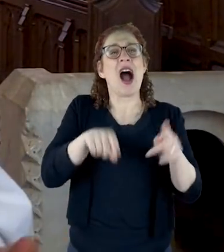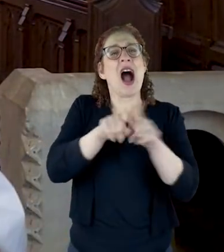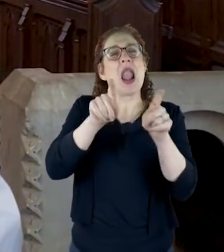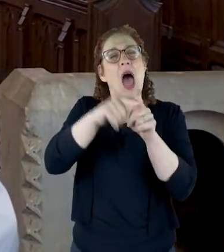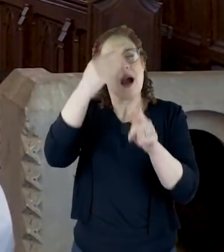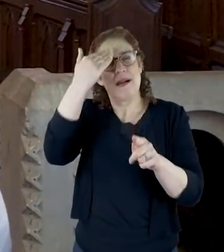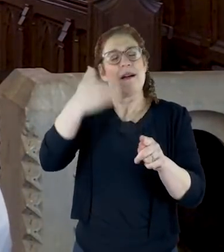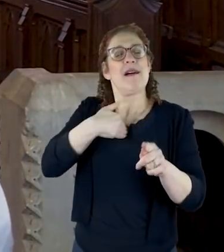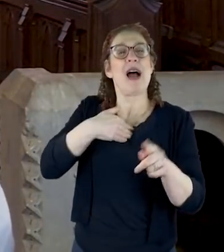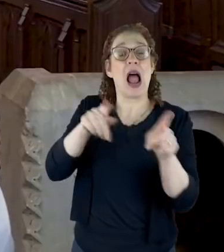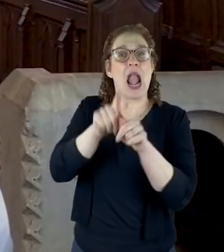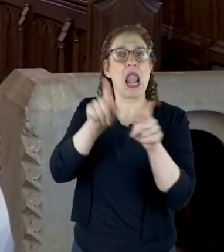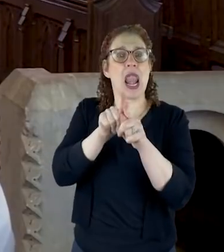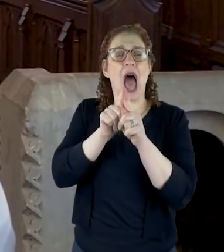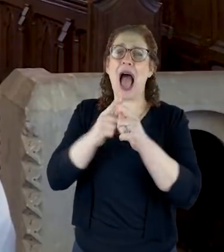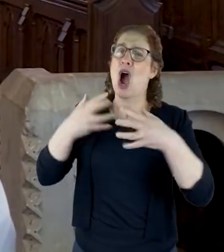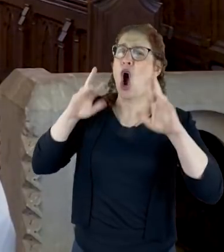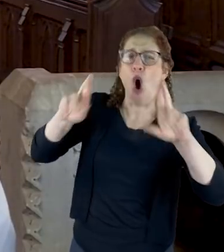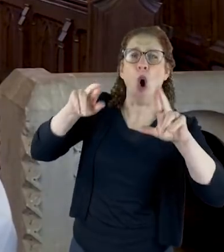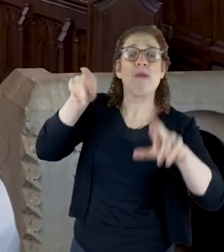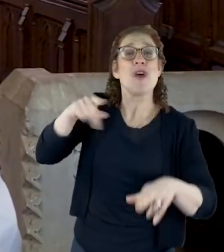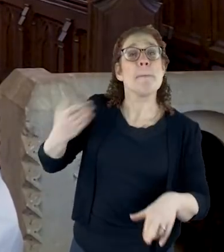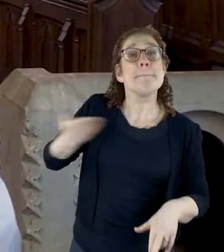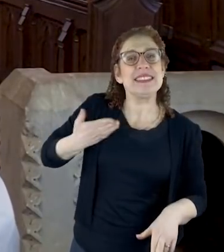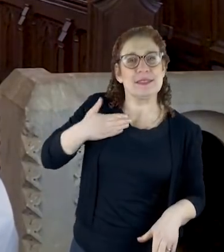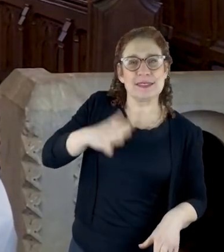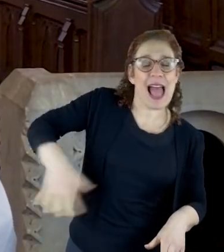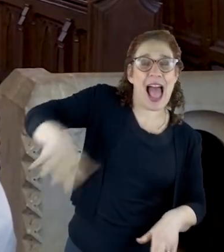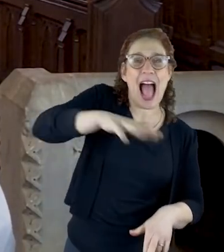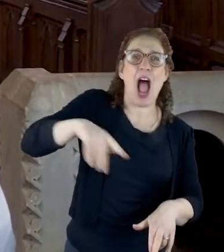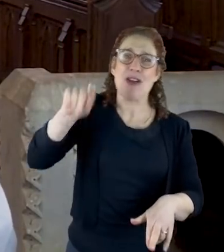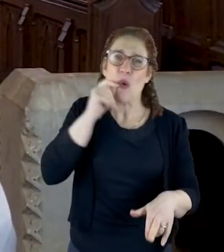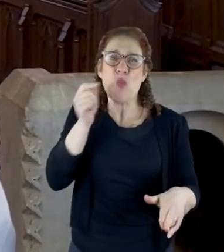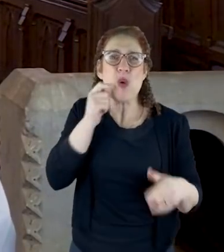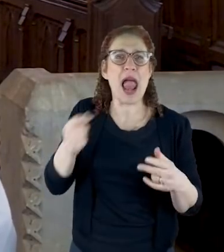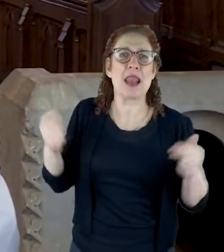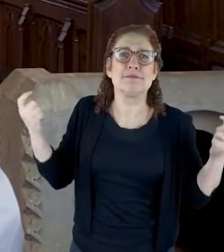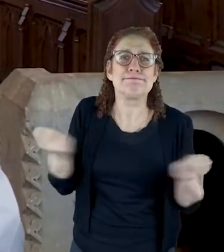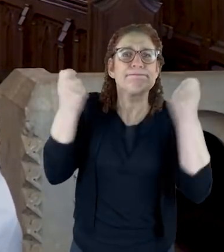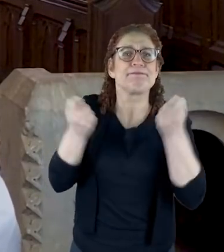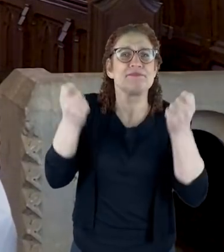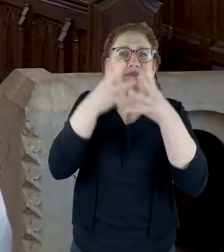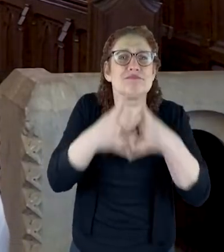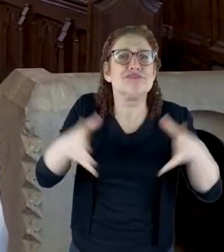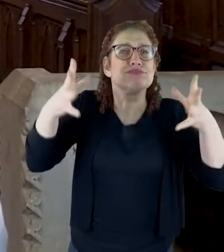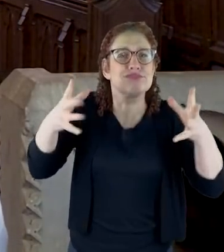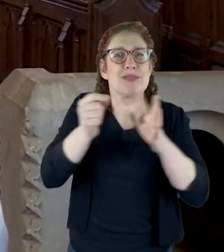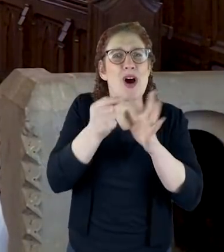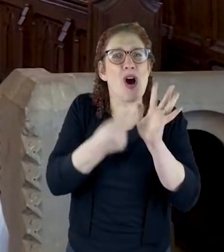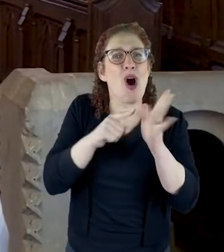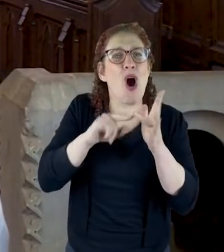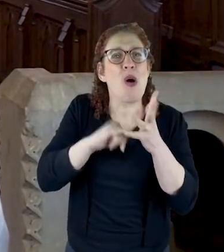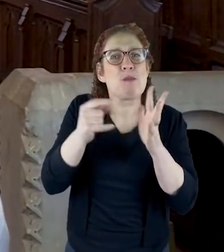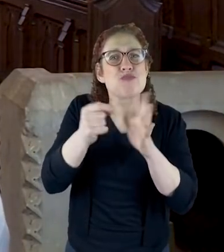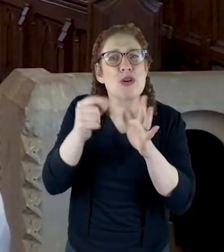prosperity, which is a hope we have for local businesses around us that have really struggled over the last year through the pandemic.